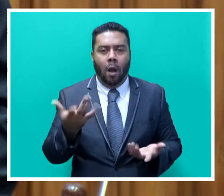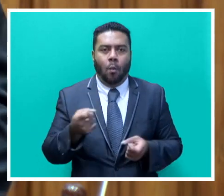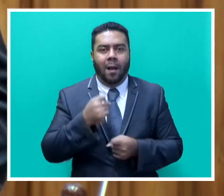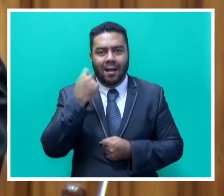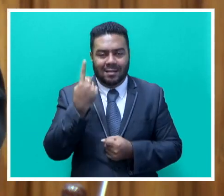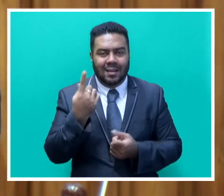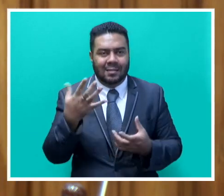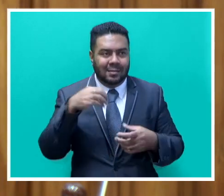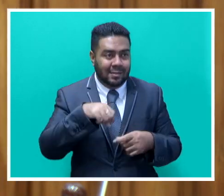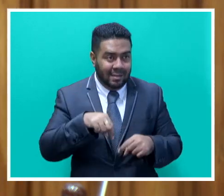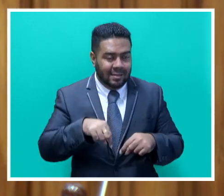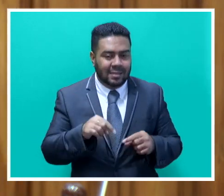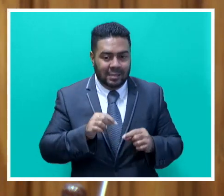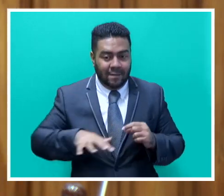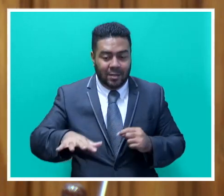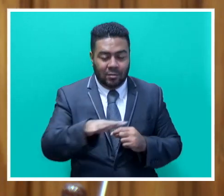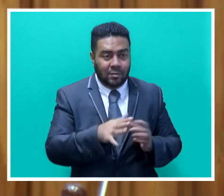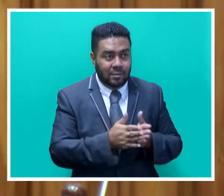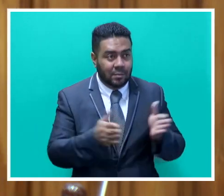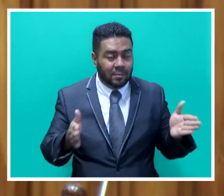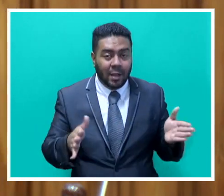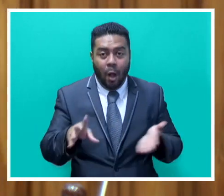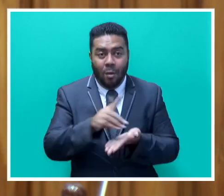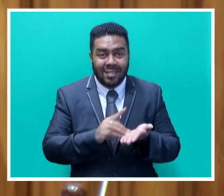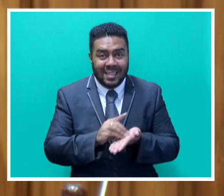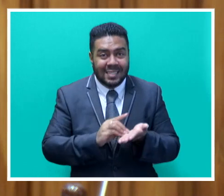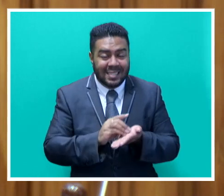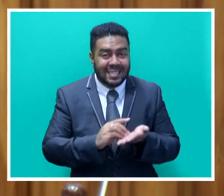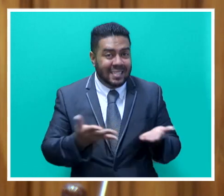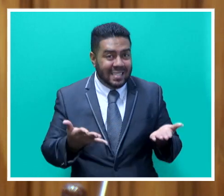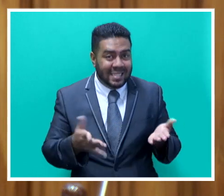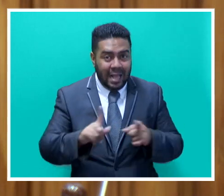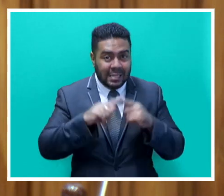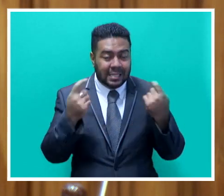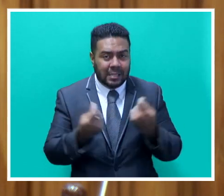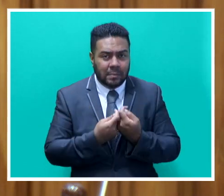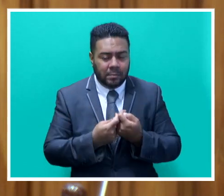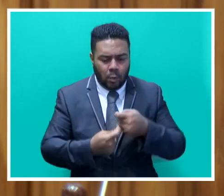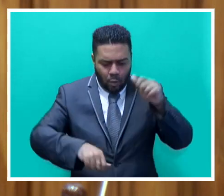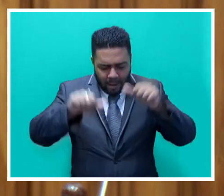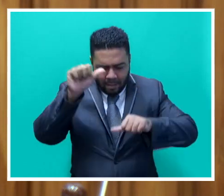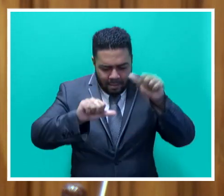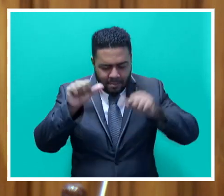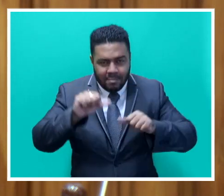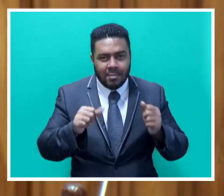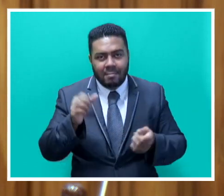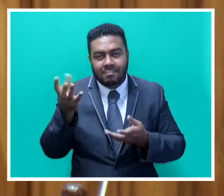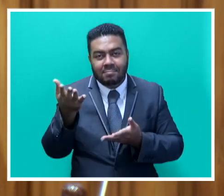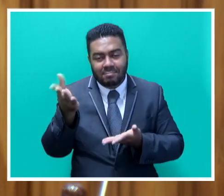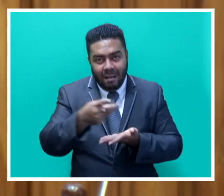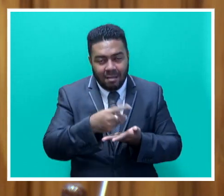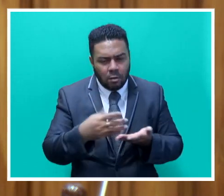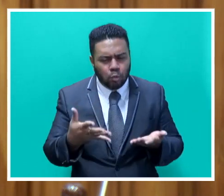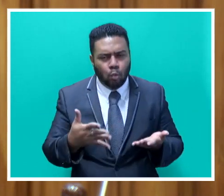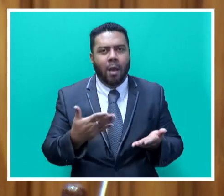these divisions. Honourable Speaker, our disease surveillance teams are rapidly analyzing various data sources to help us build a